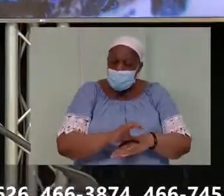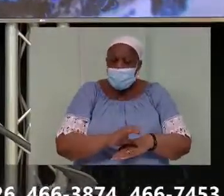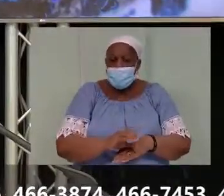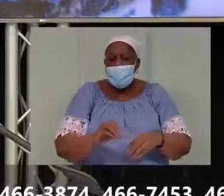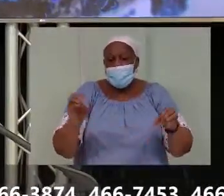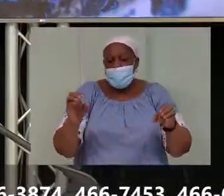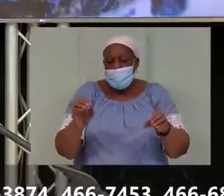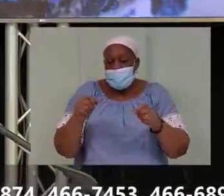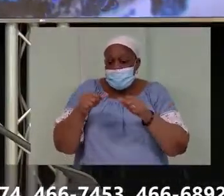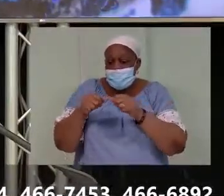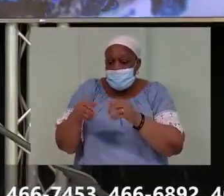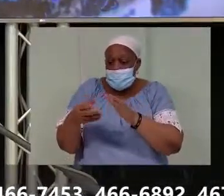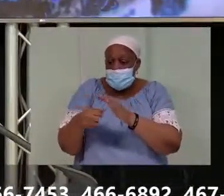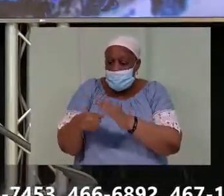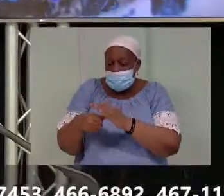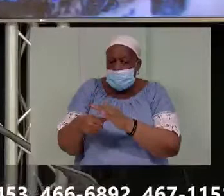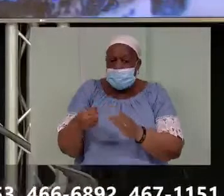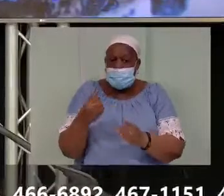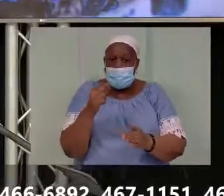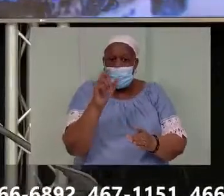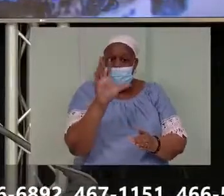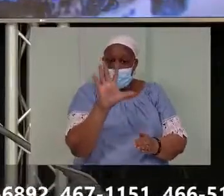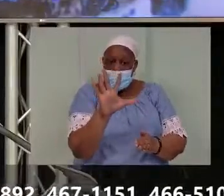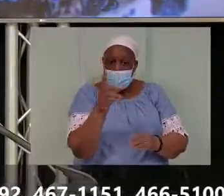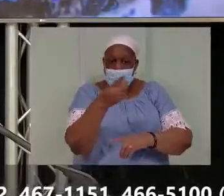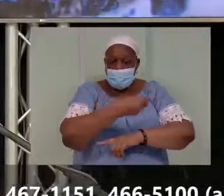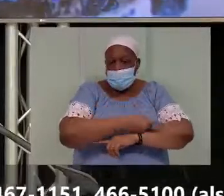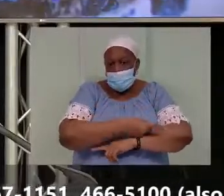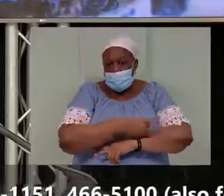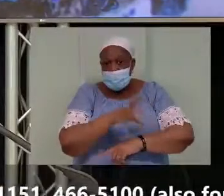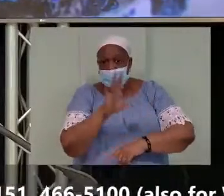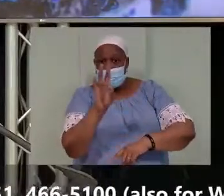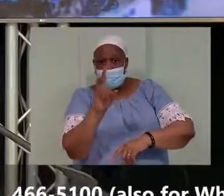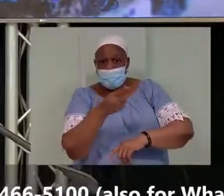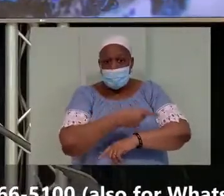of COVID-19 cases.